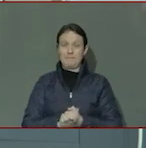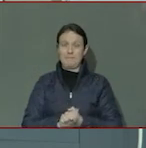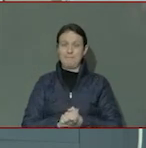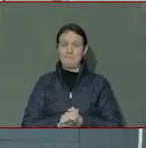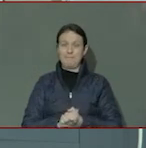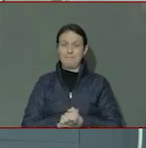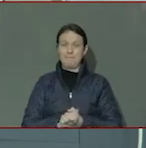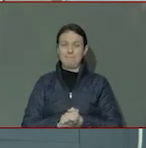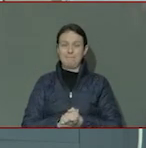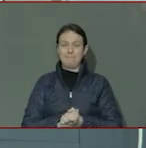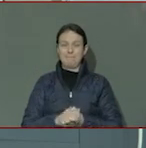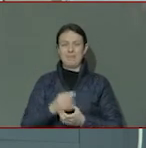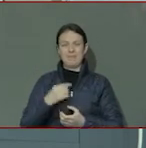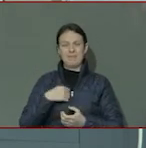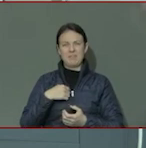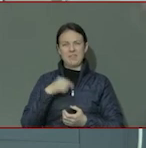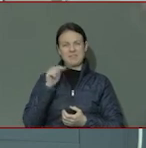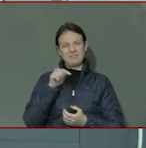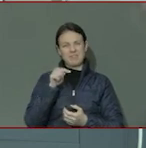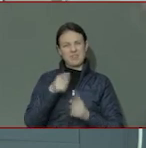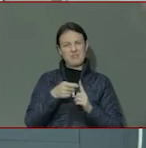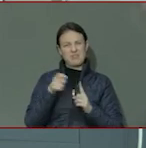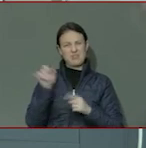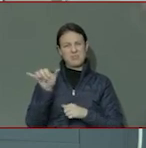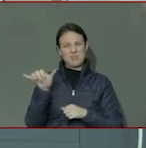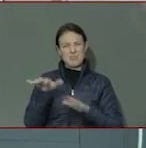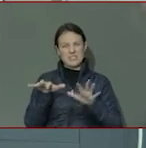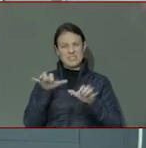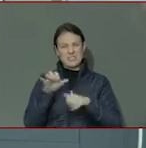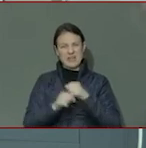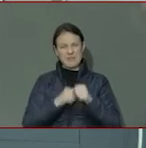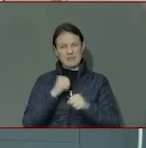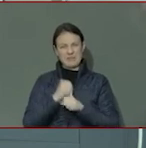I can't remember from which question paper this comes.